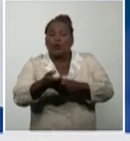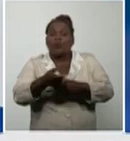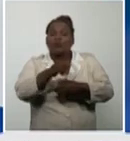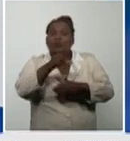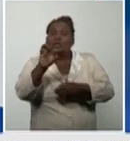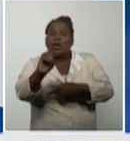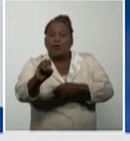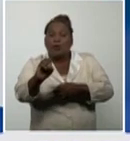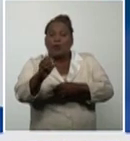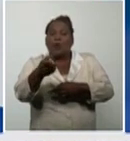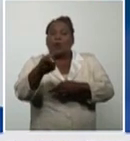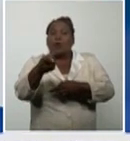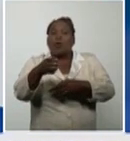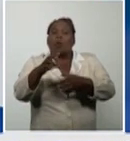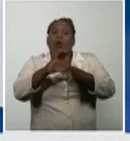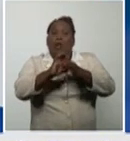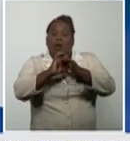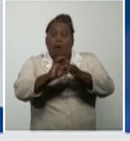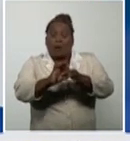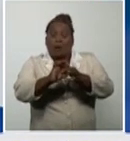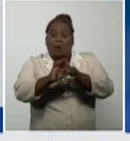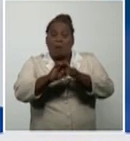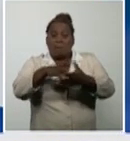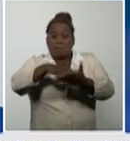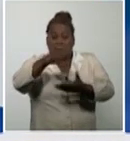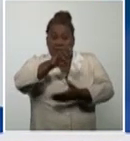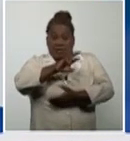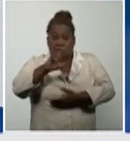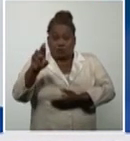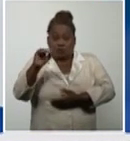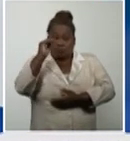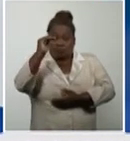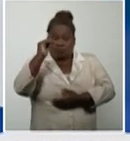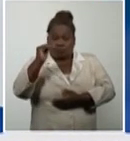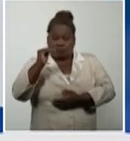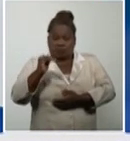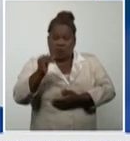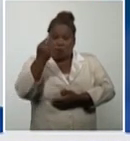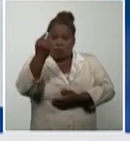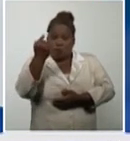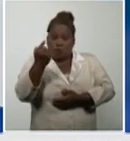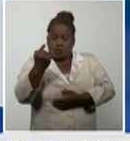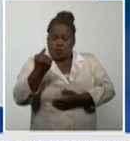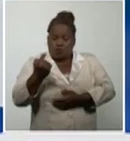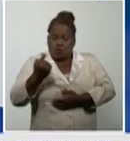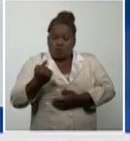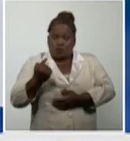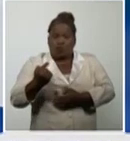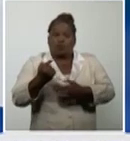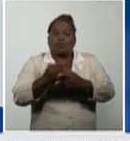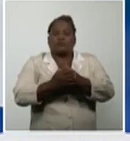Guanabacoa, and Plaza de la Revolución, 1 in each of these municipalities.